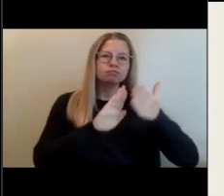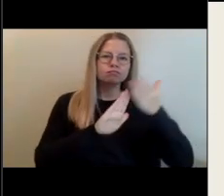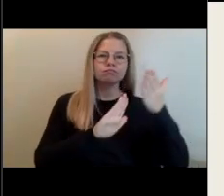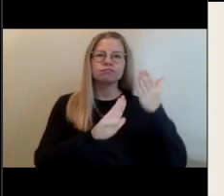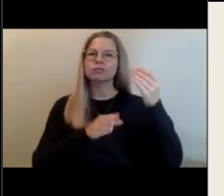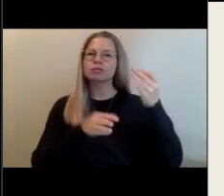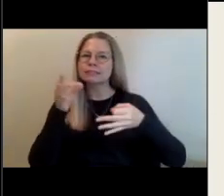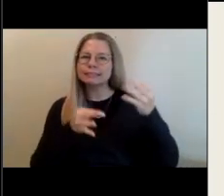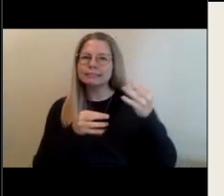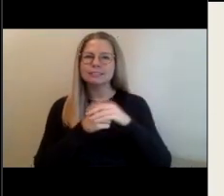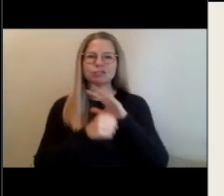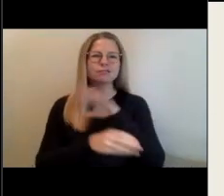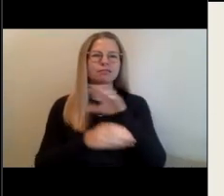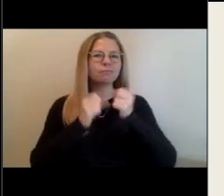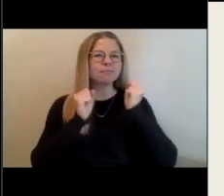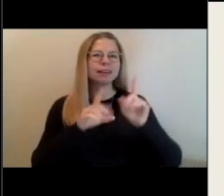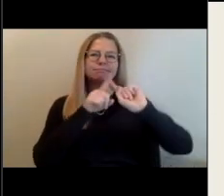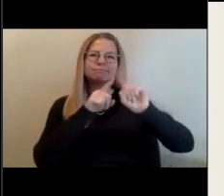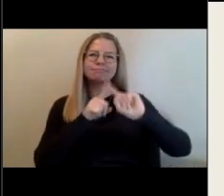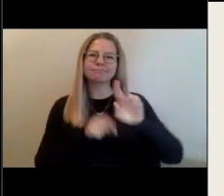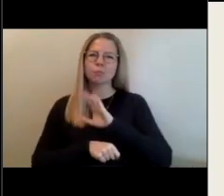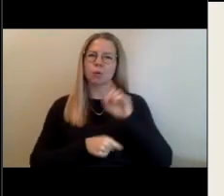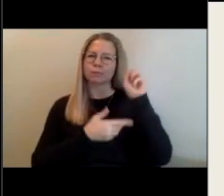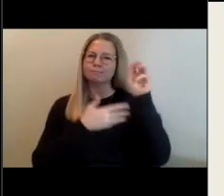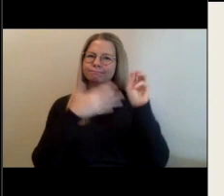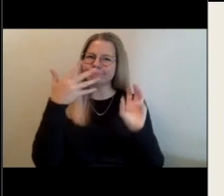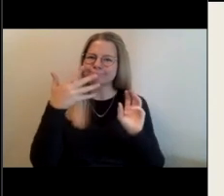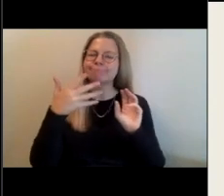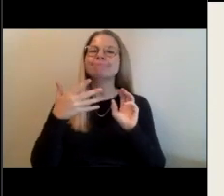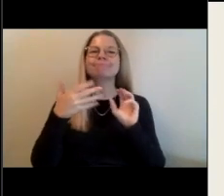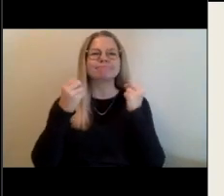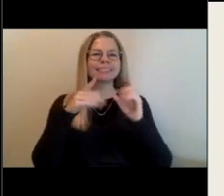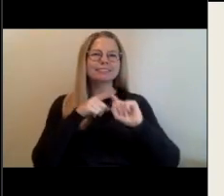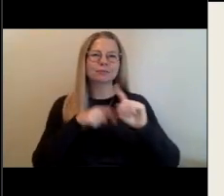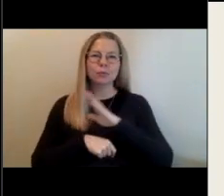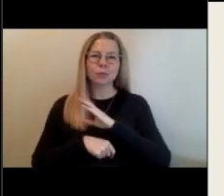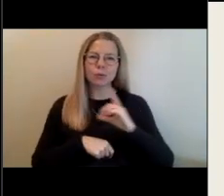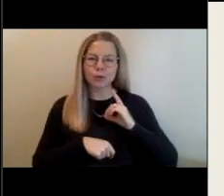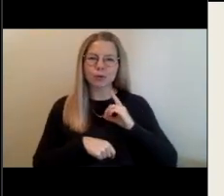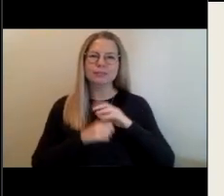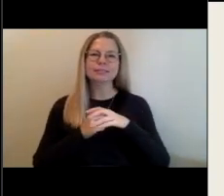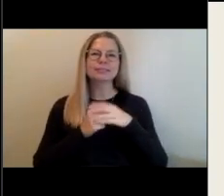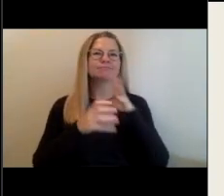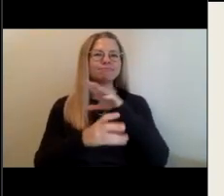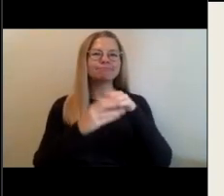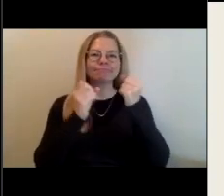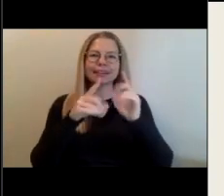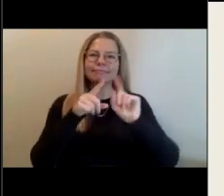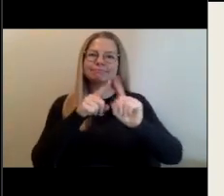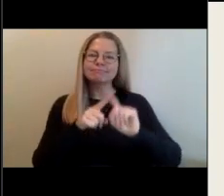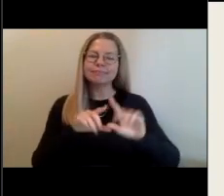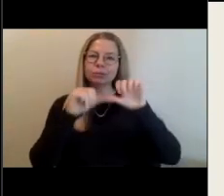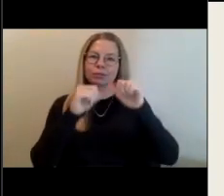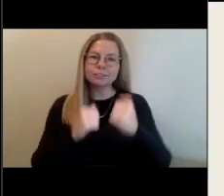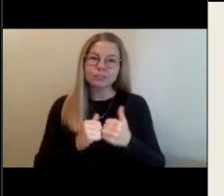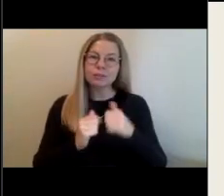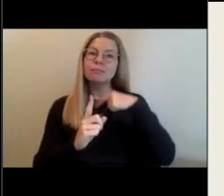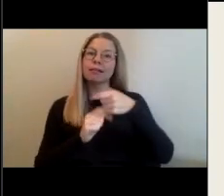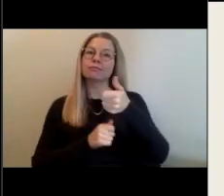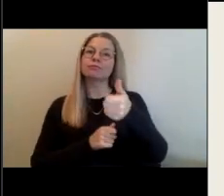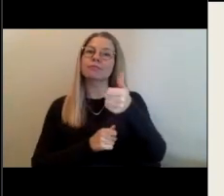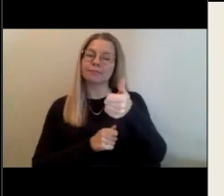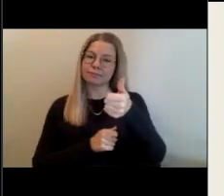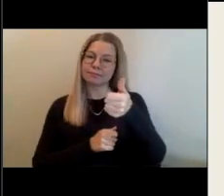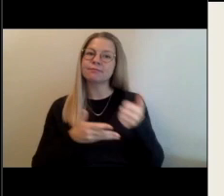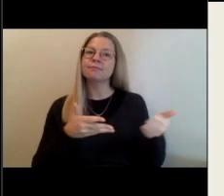BCMA, as president of the Vancouver Hospital Medical Staff and the Vancouver Medical Association, and as the executive associate dean of clinical